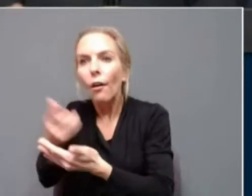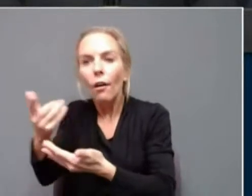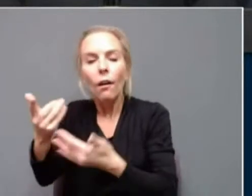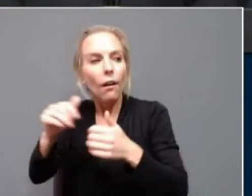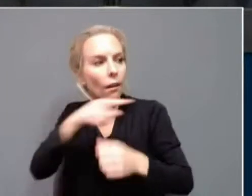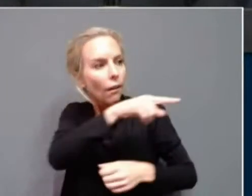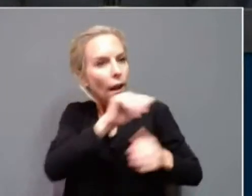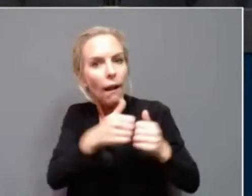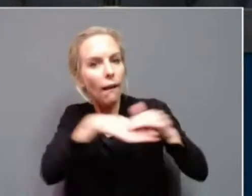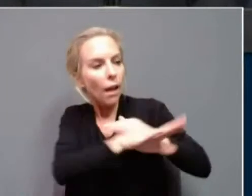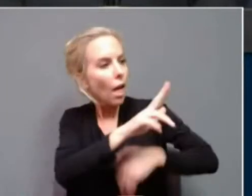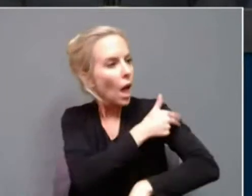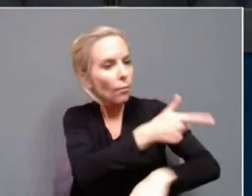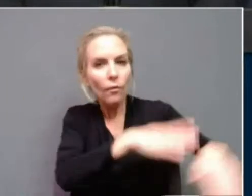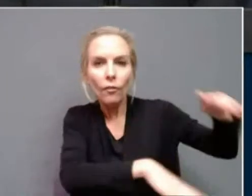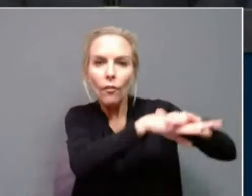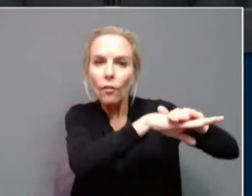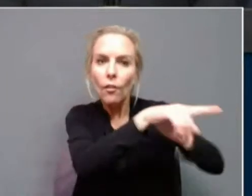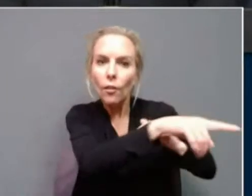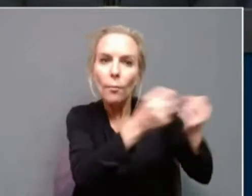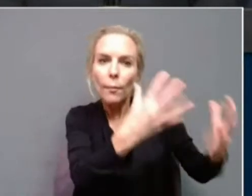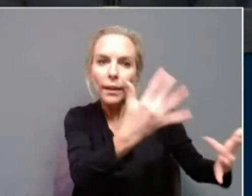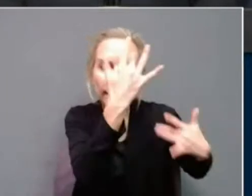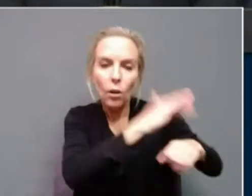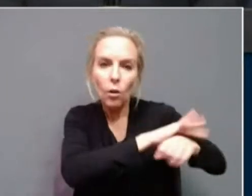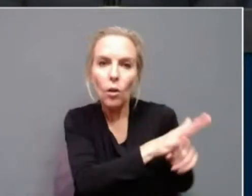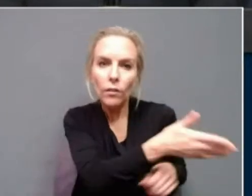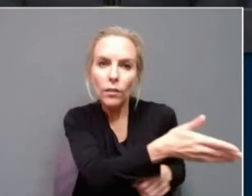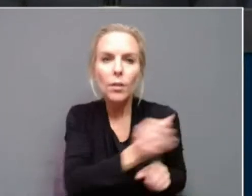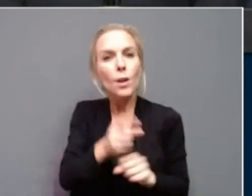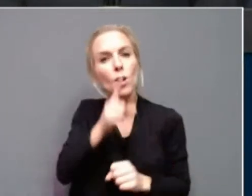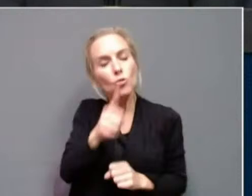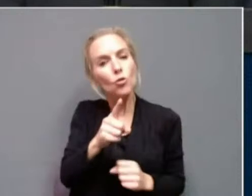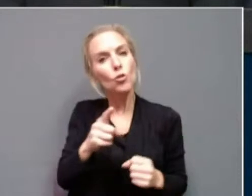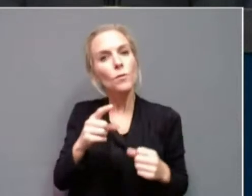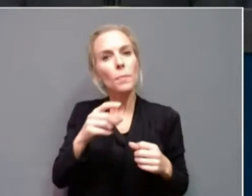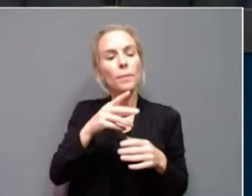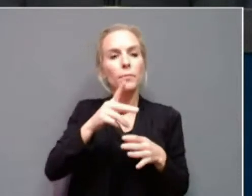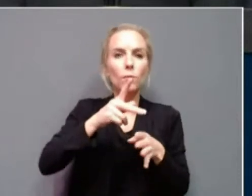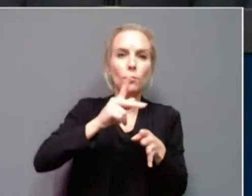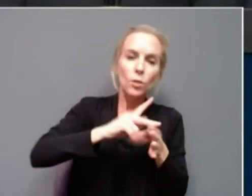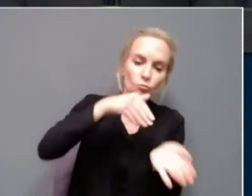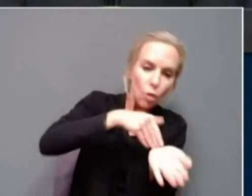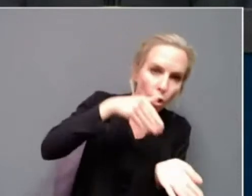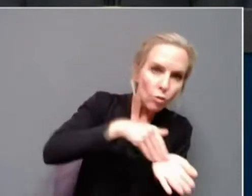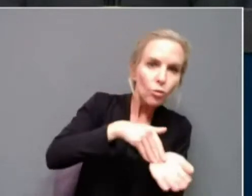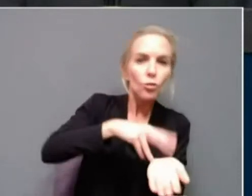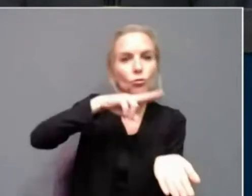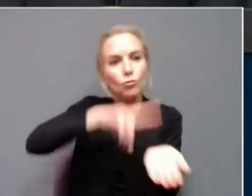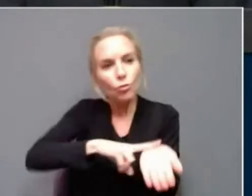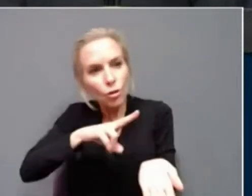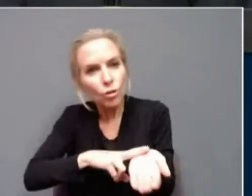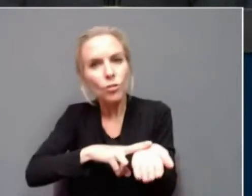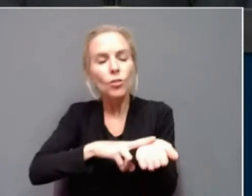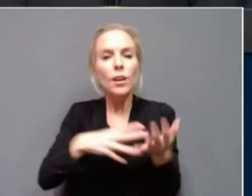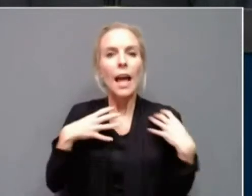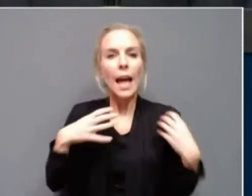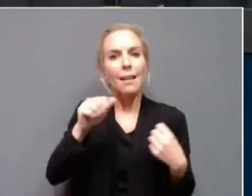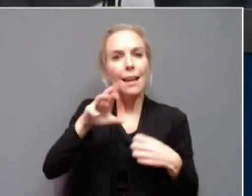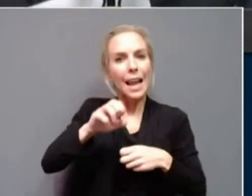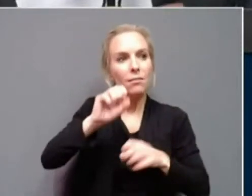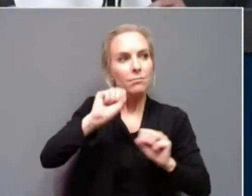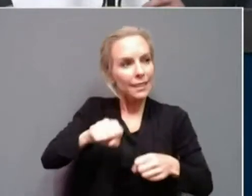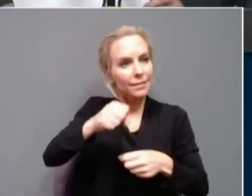our healthcare heroes and the staff are there for you, no matter if you believe in COVID or not, and is there to